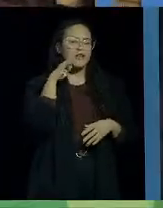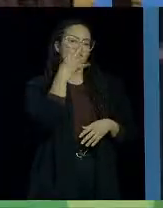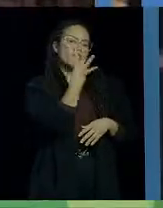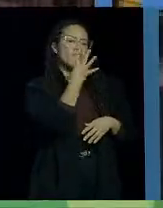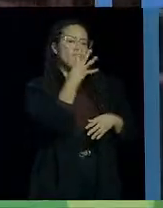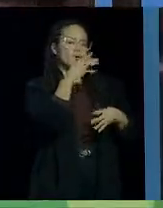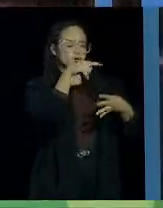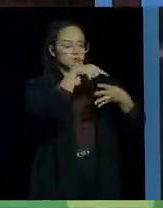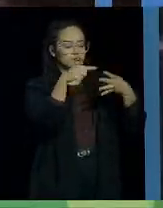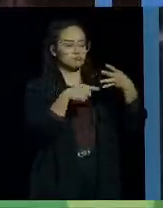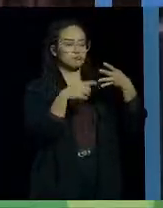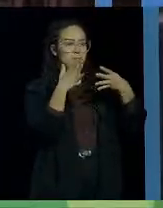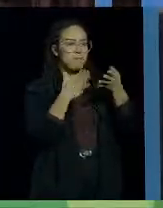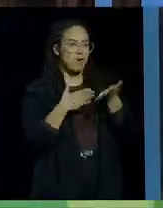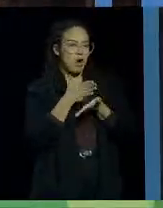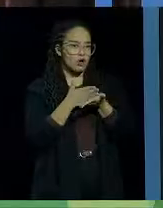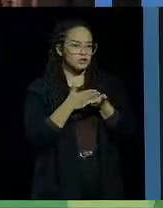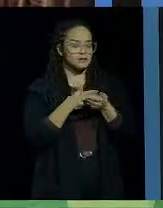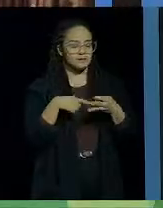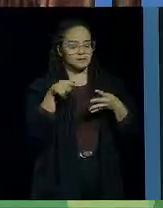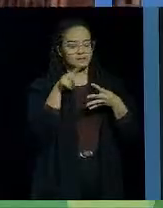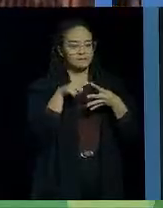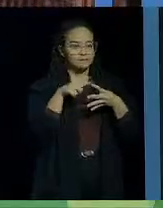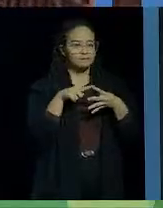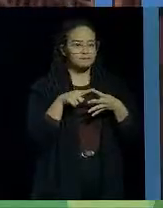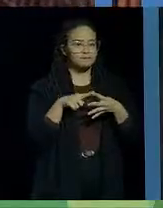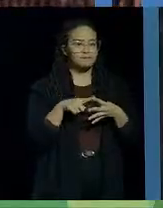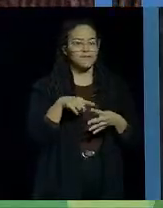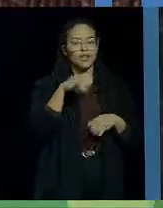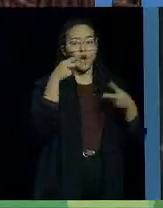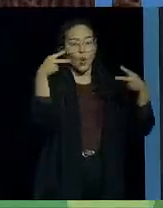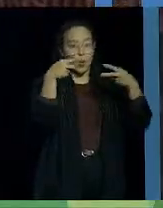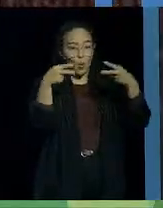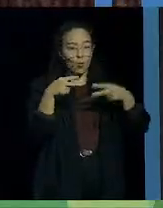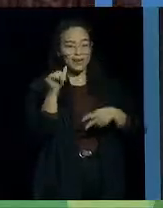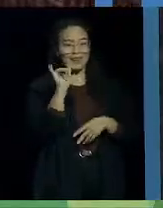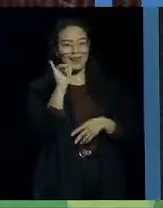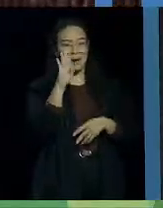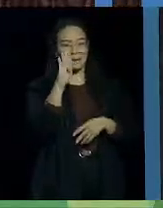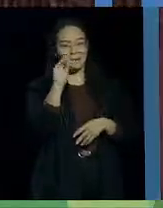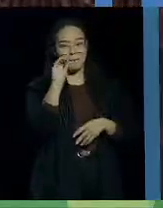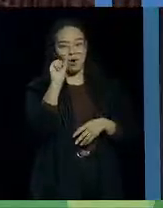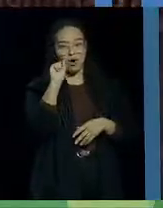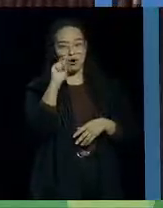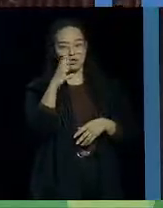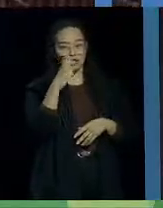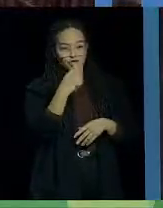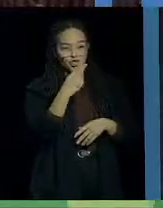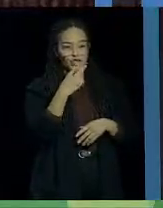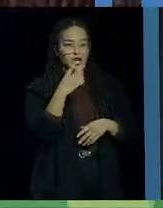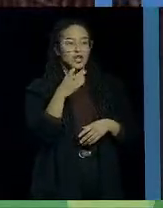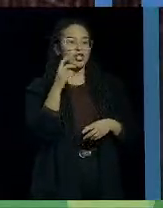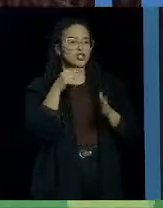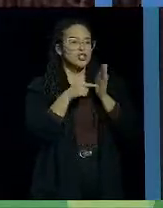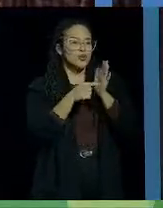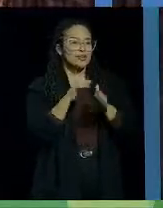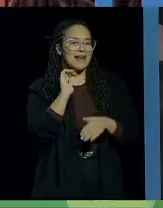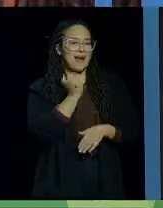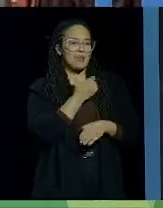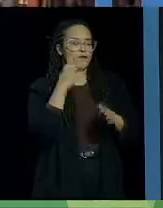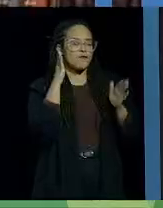aspects. First and foremost, Coded like a Bosch reflects our focus